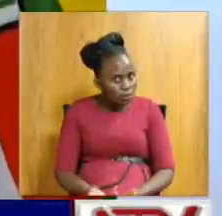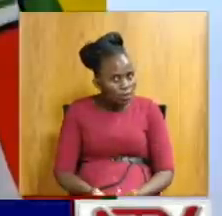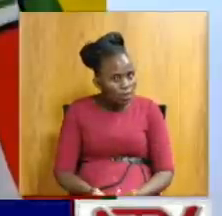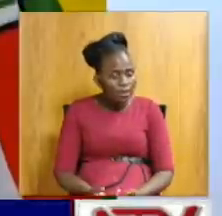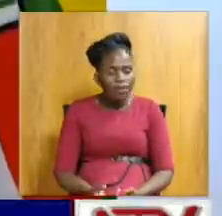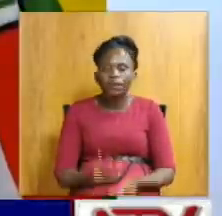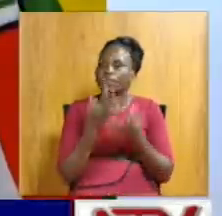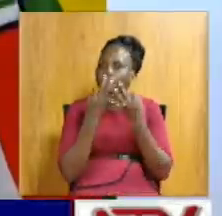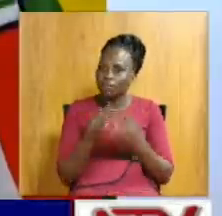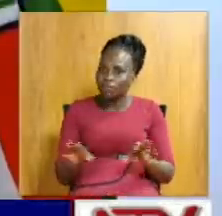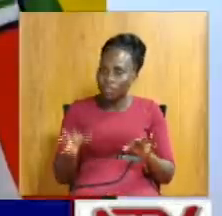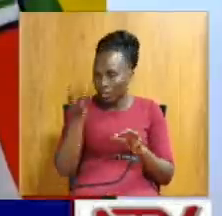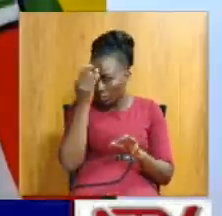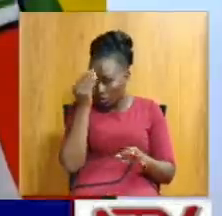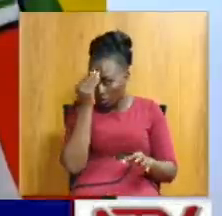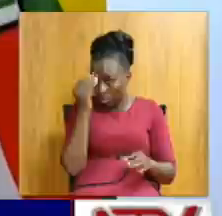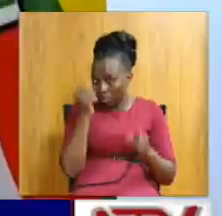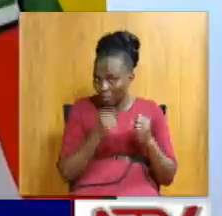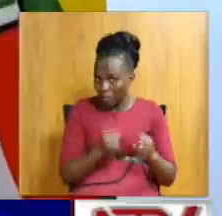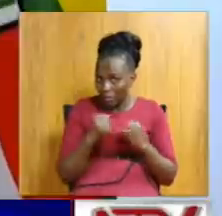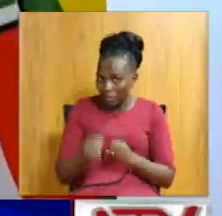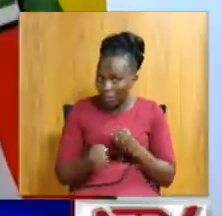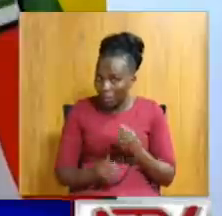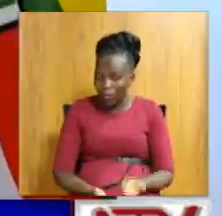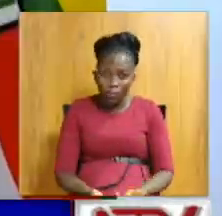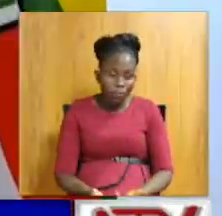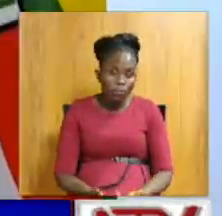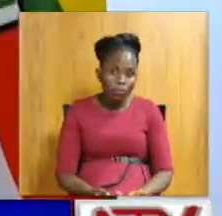education riba?